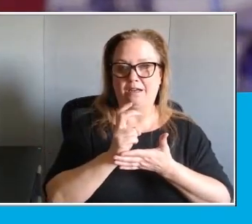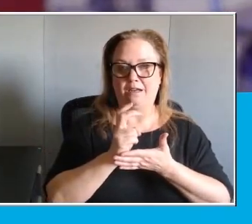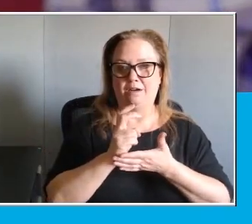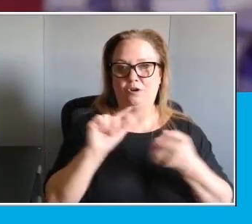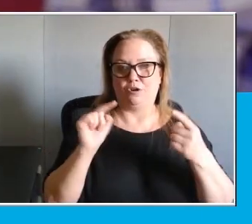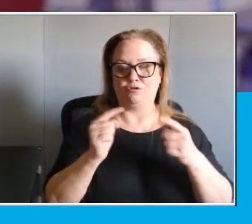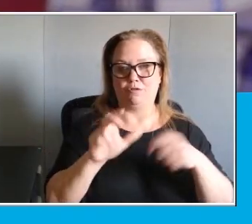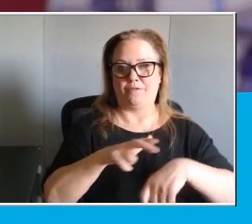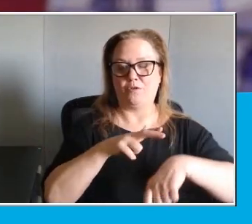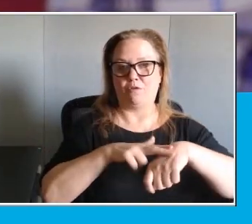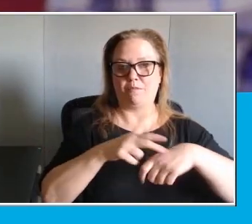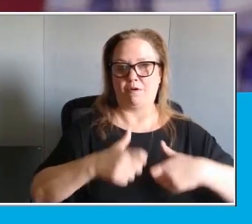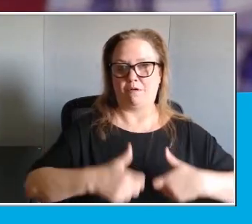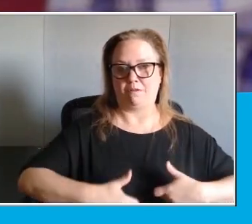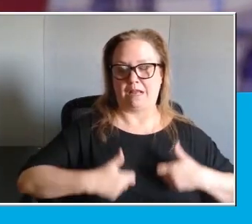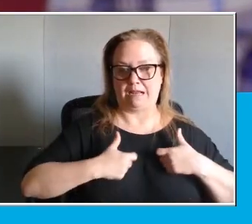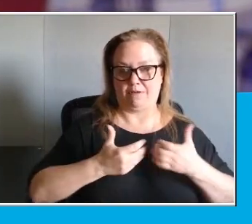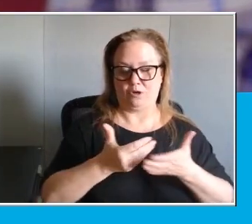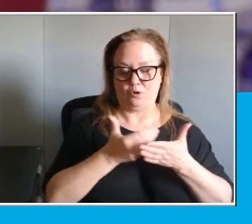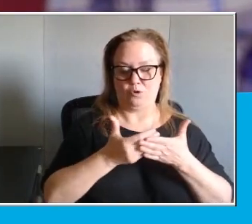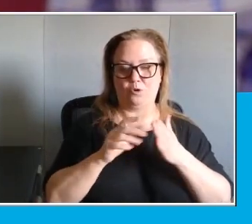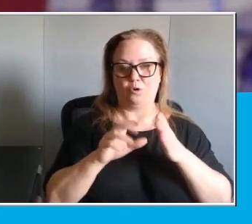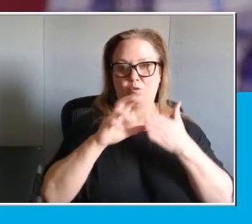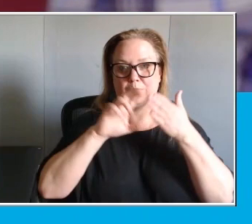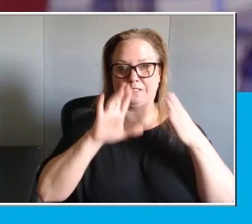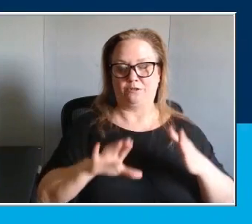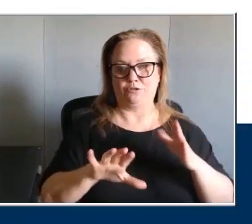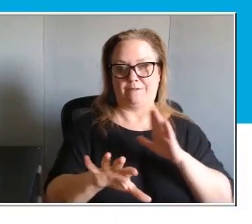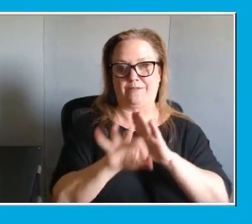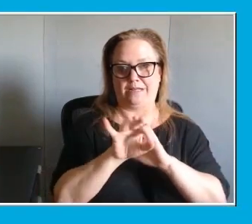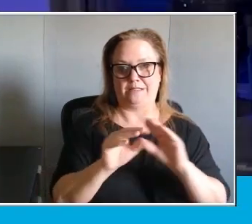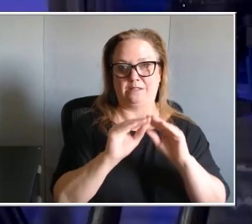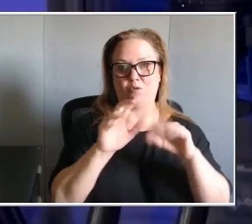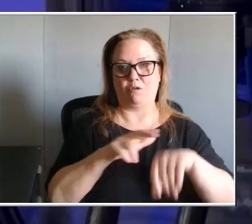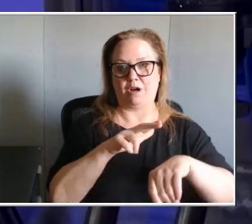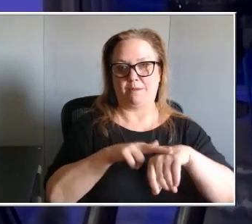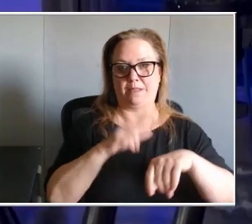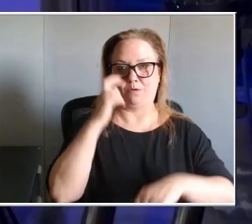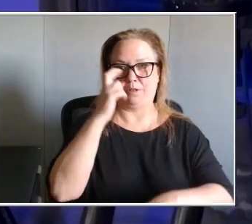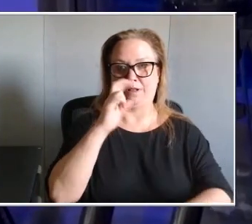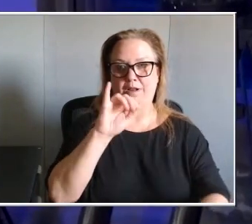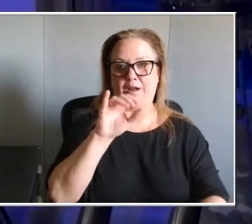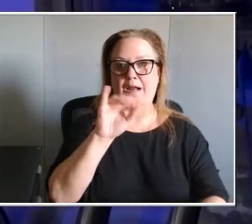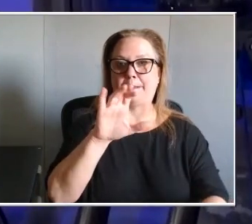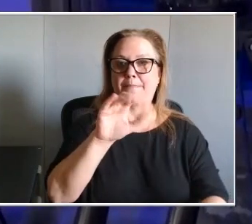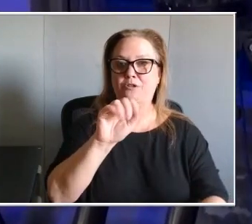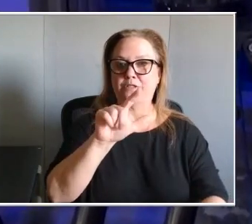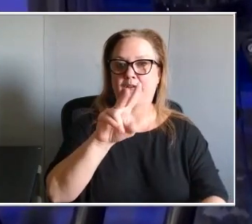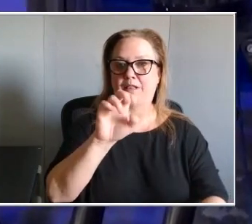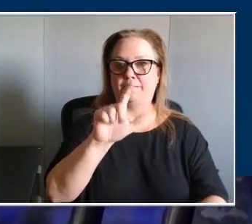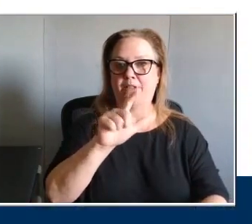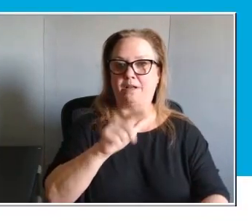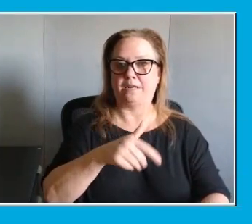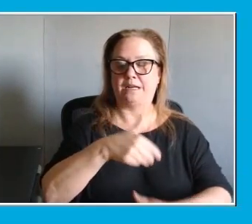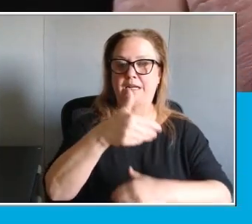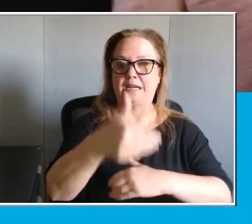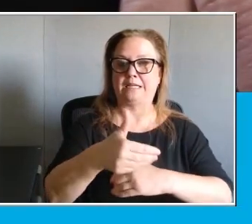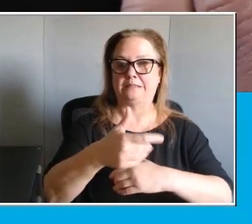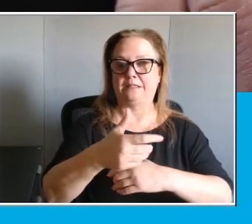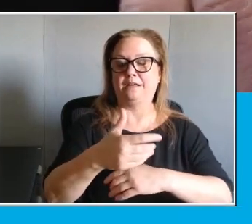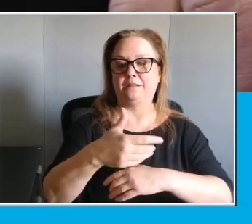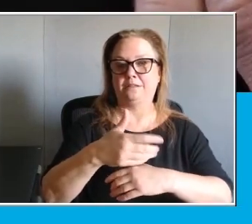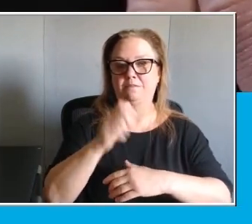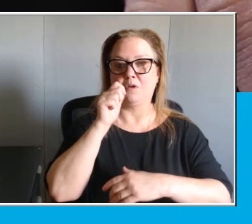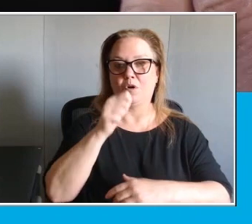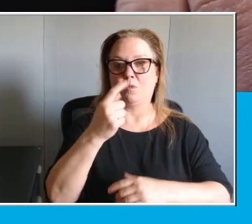normal life. And new research finds it's more common than we realize. I'm Jessica Lovell on the next Morning Medical Update. One